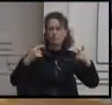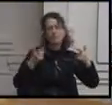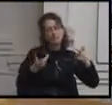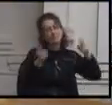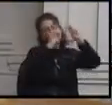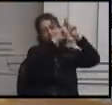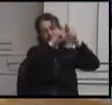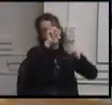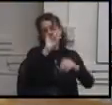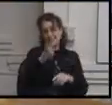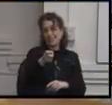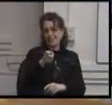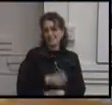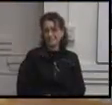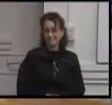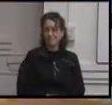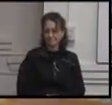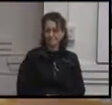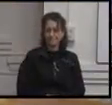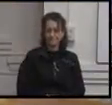even the bare minimum